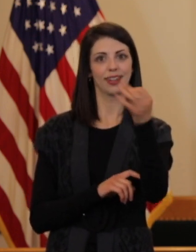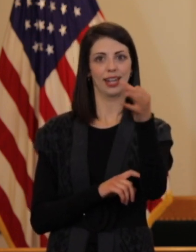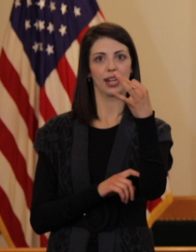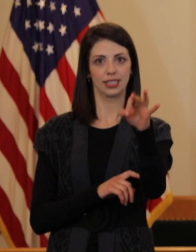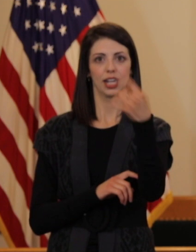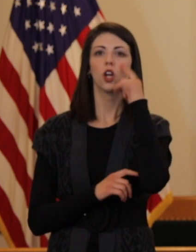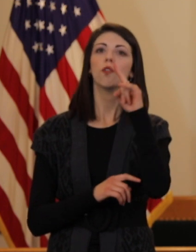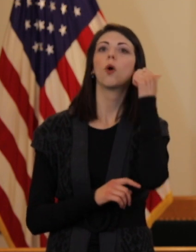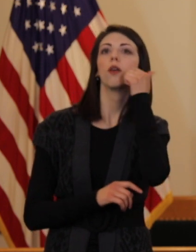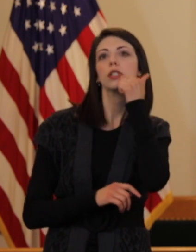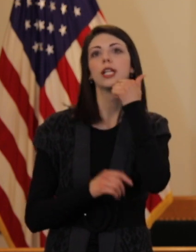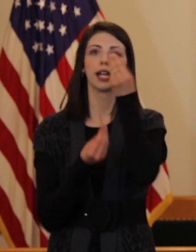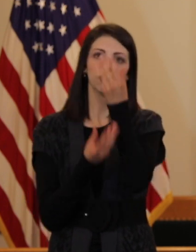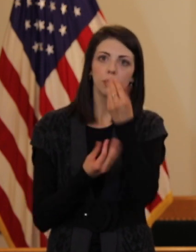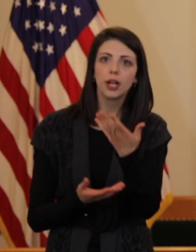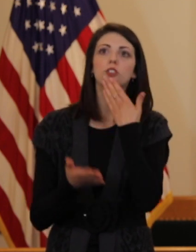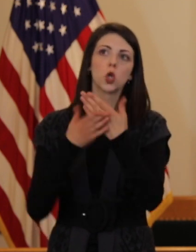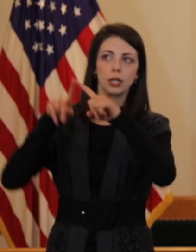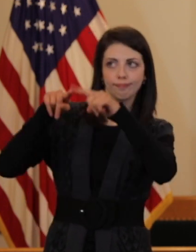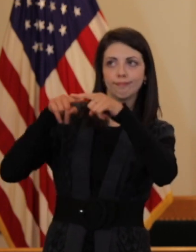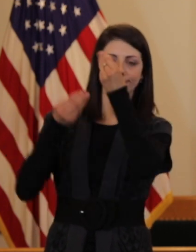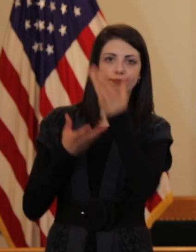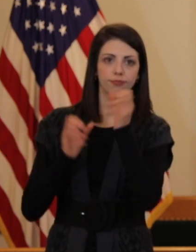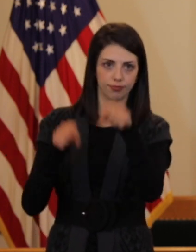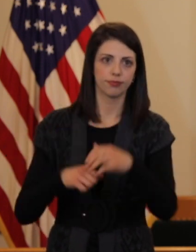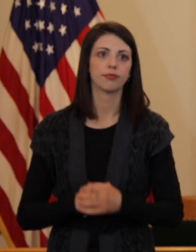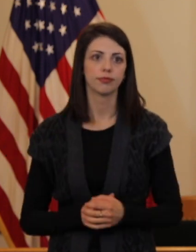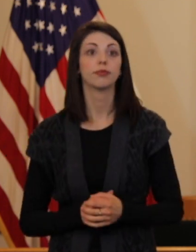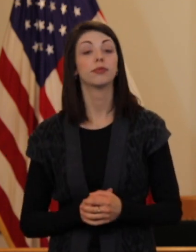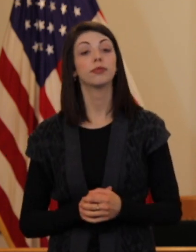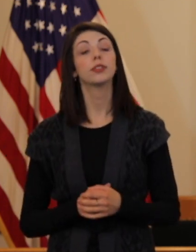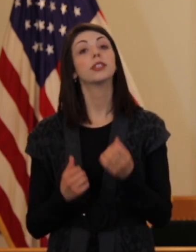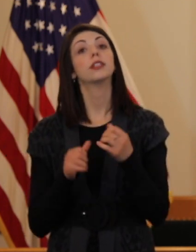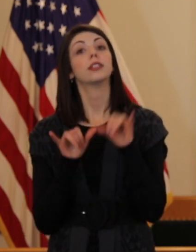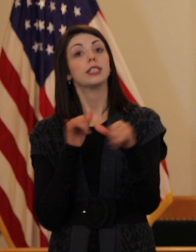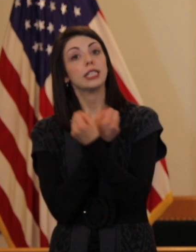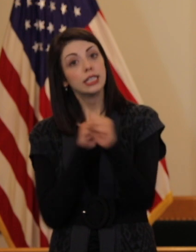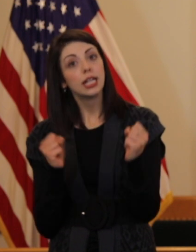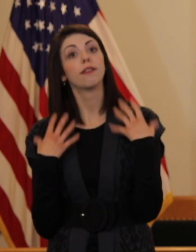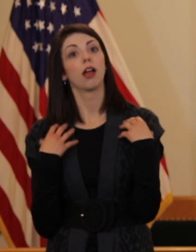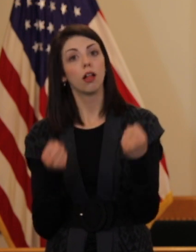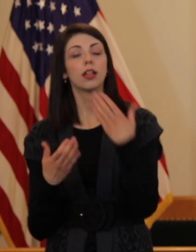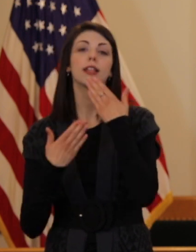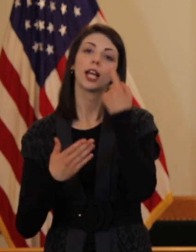health.oswegocounty.com/COVID-19 for the latest updates and credible sources of information. Stay safe and healthy, and thank you